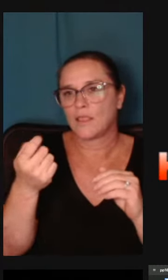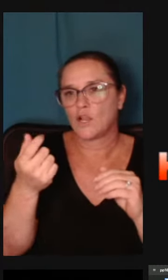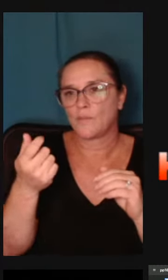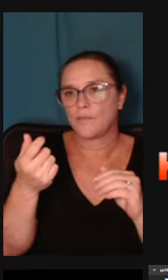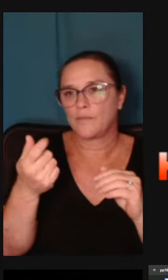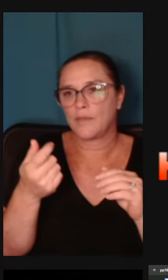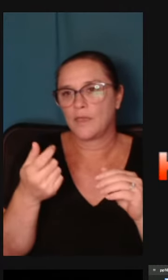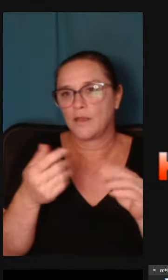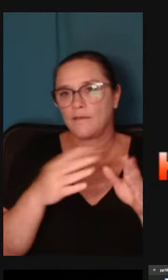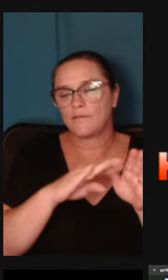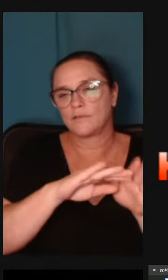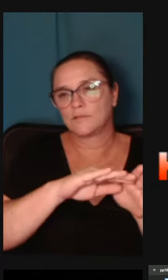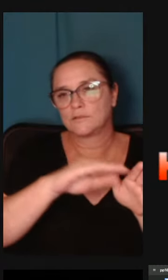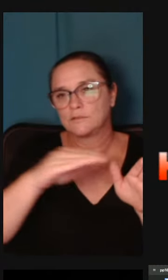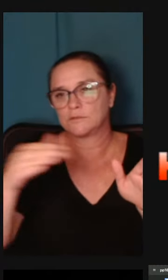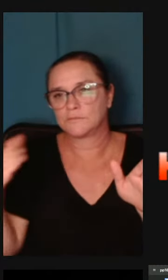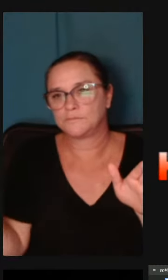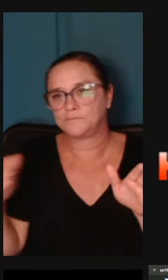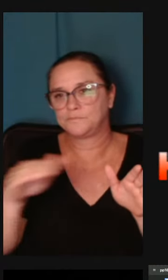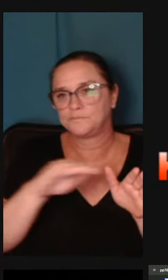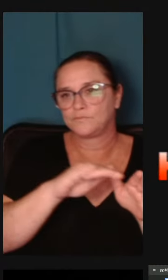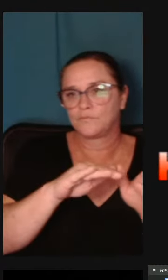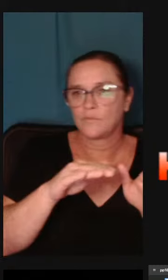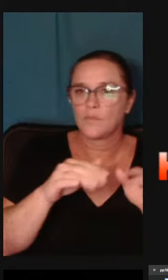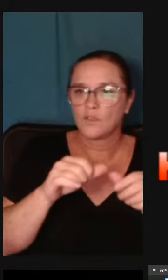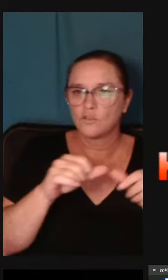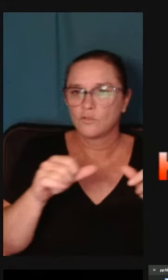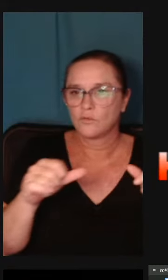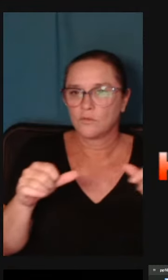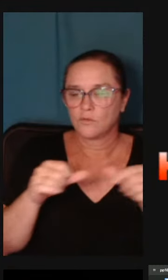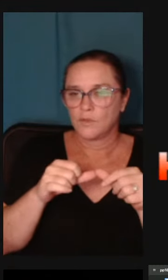scallop right there that's had some